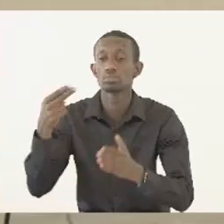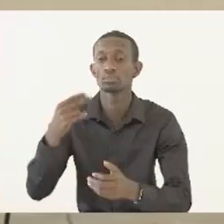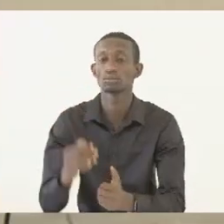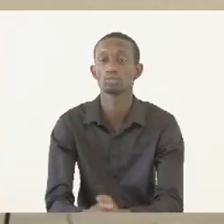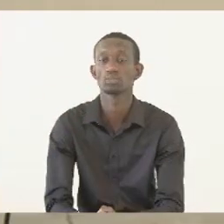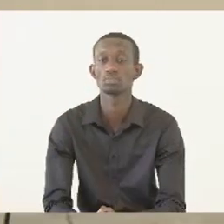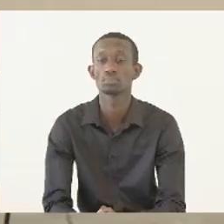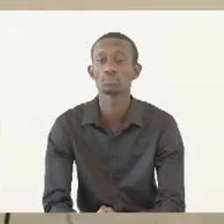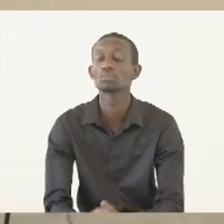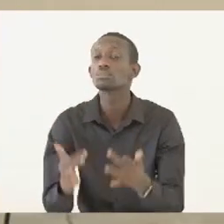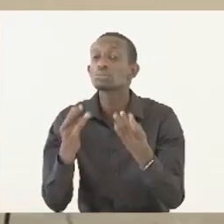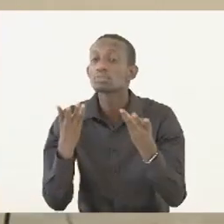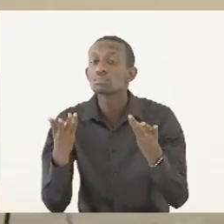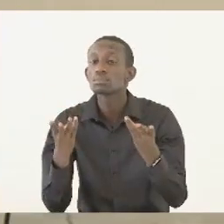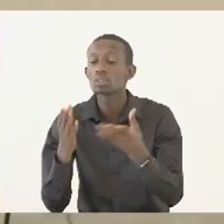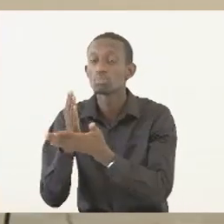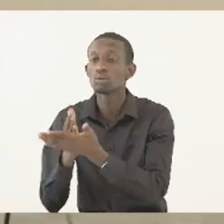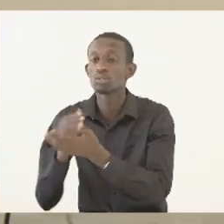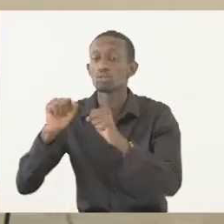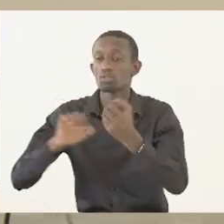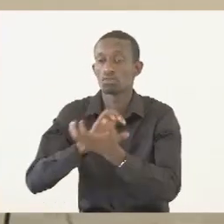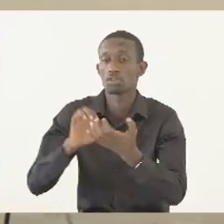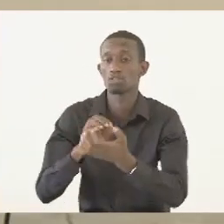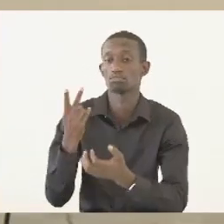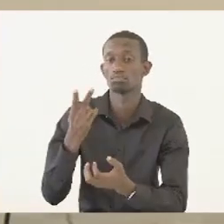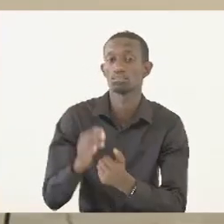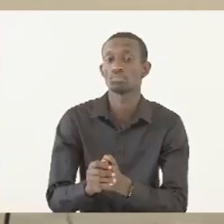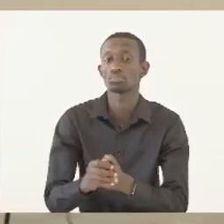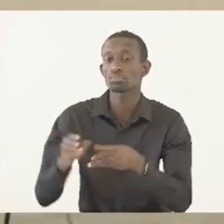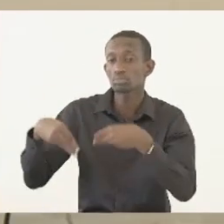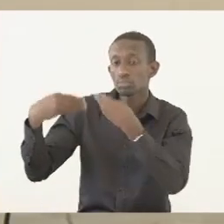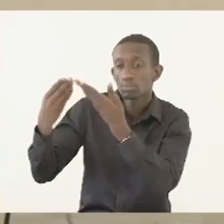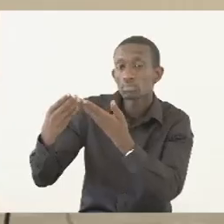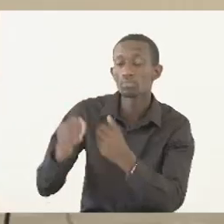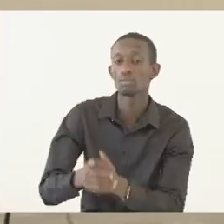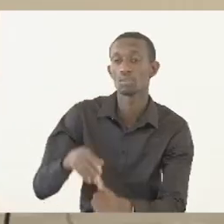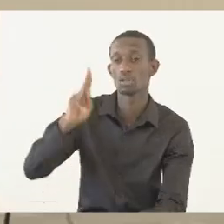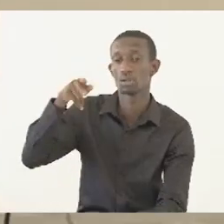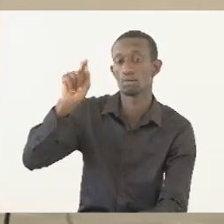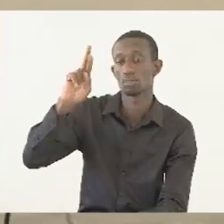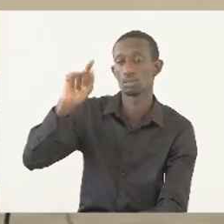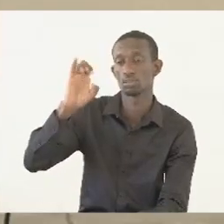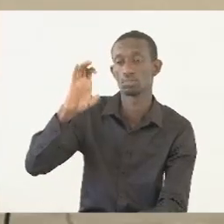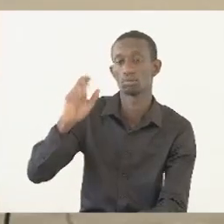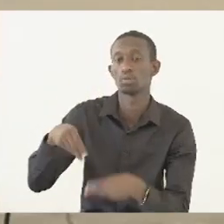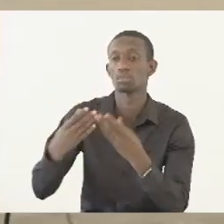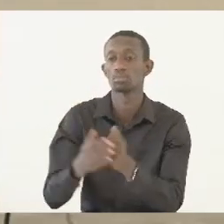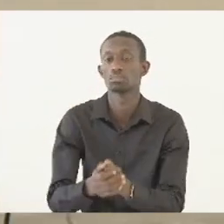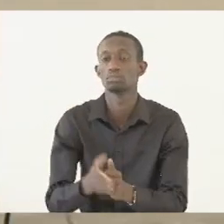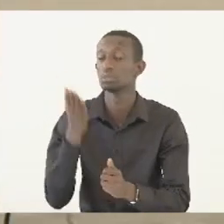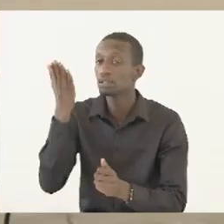So how many particles can combine with a given particle we are considering? That is